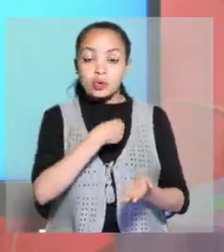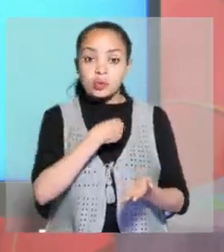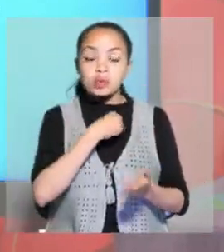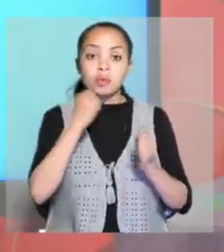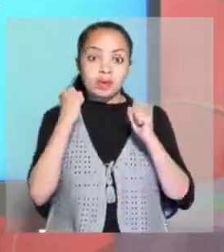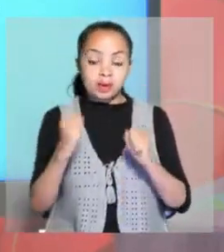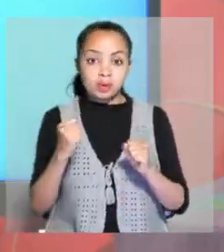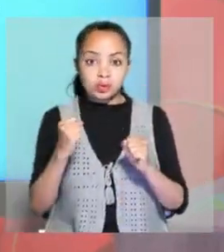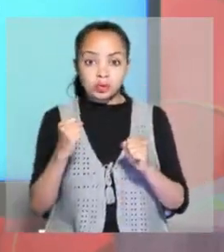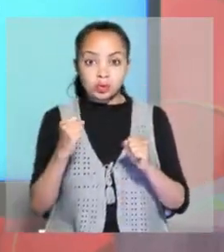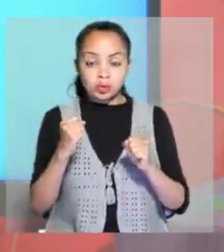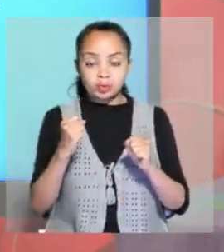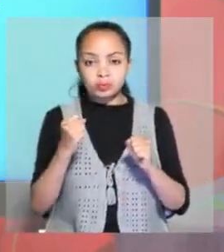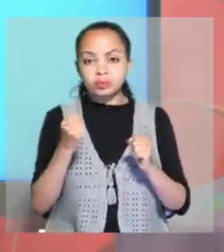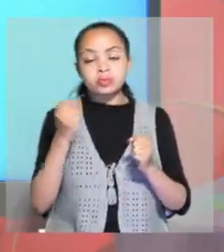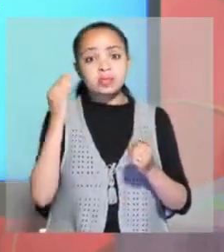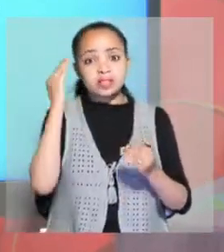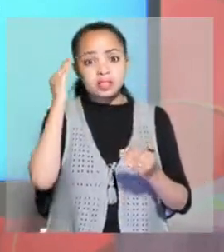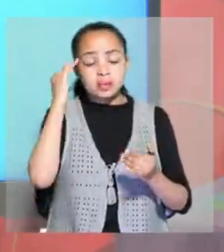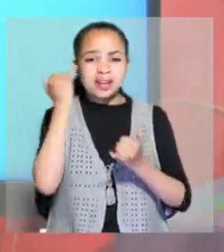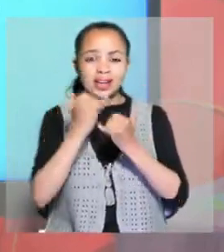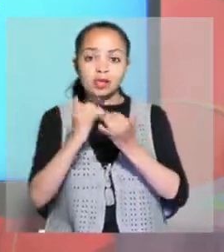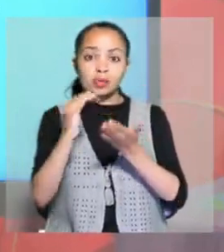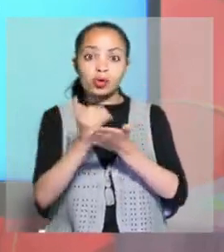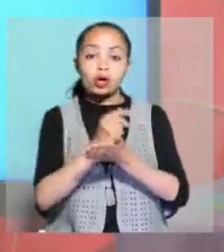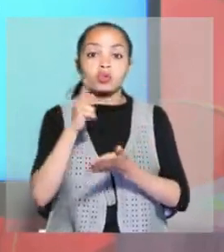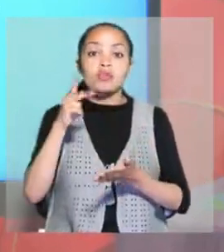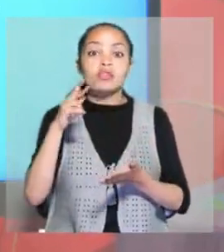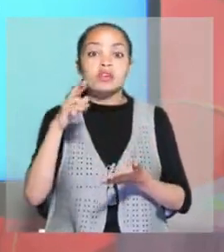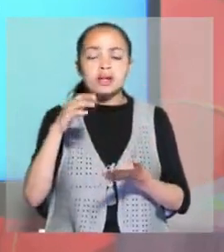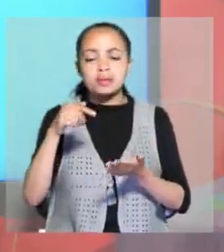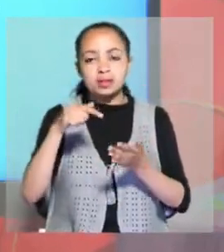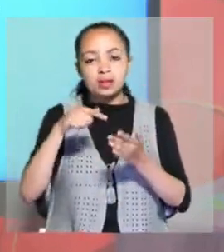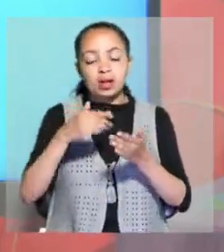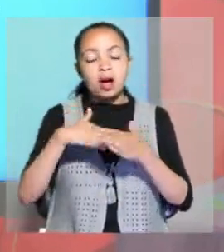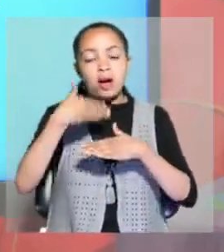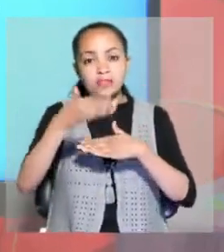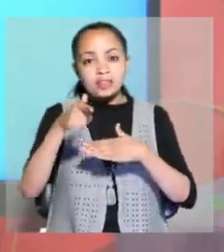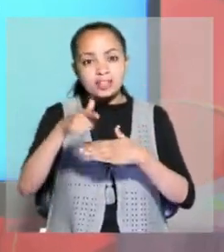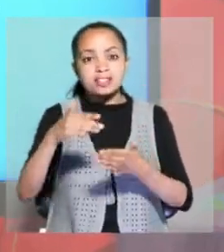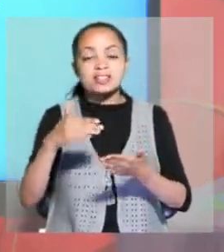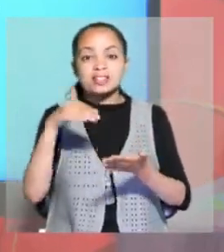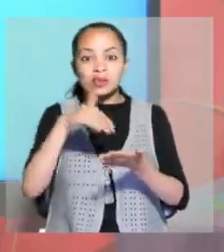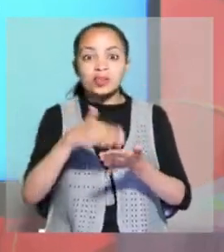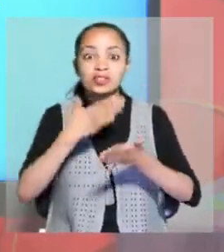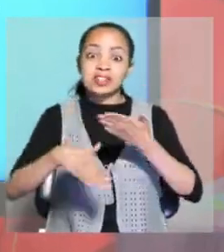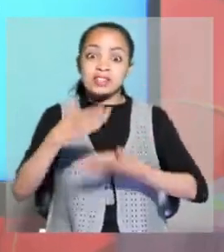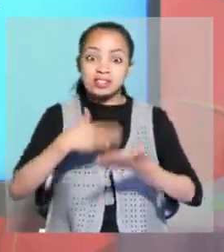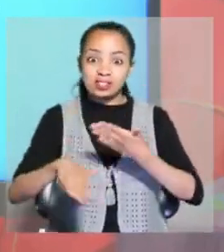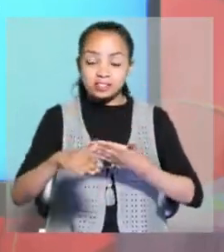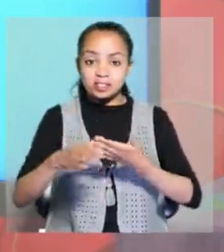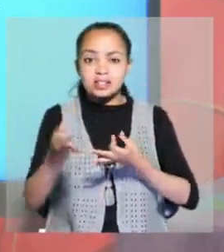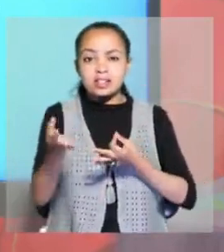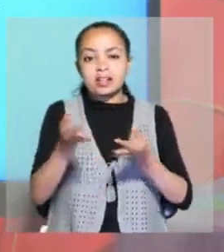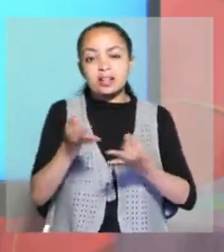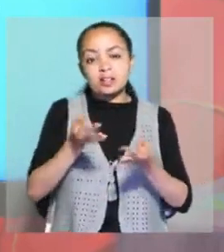able to determine end product of Kreps cycle after its regeneration, and again explain the role of